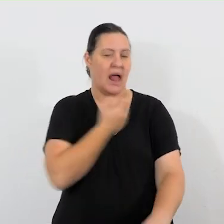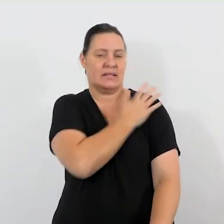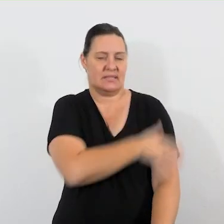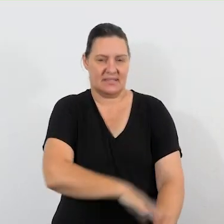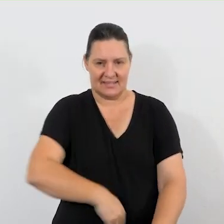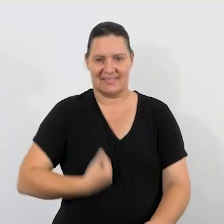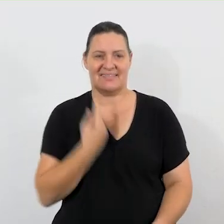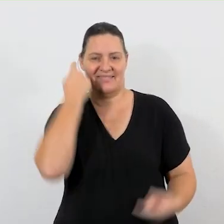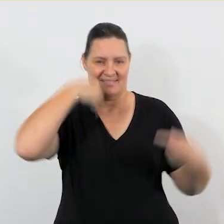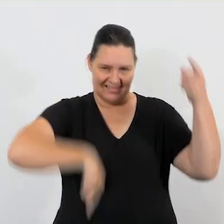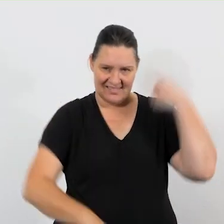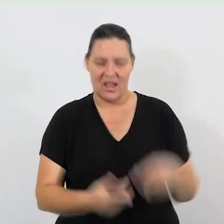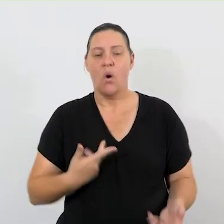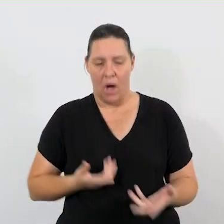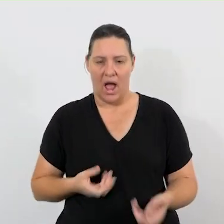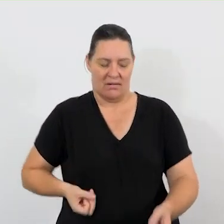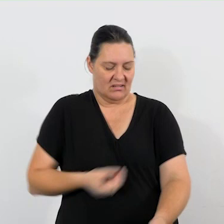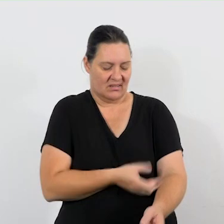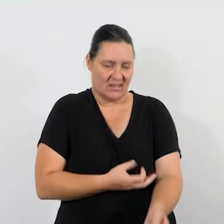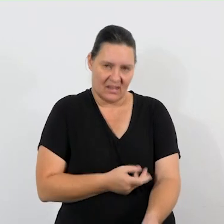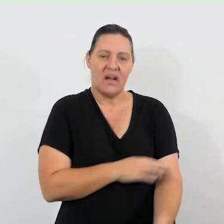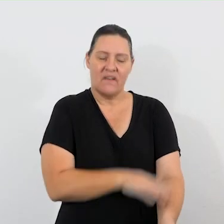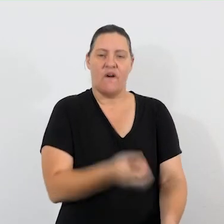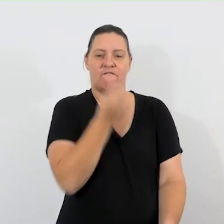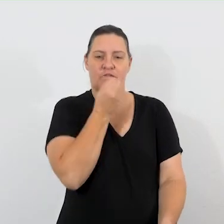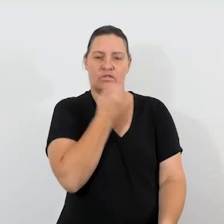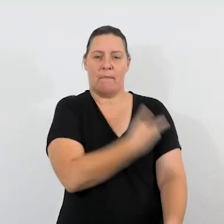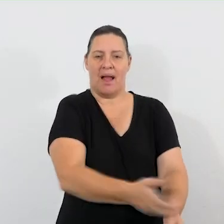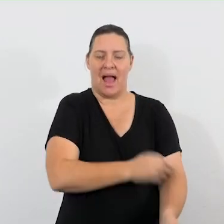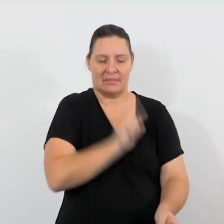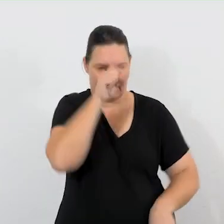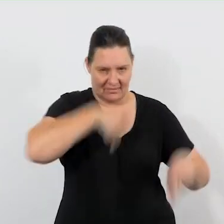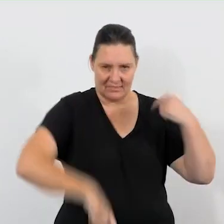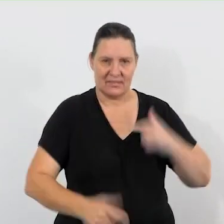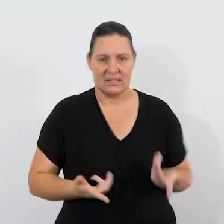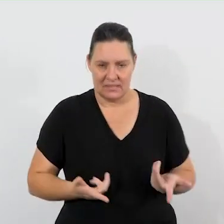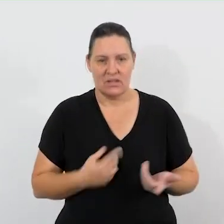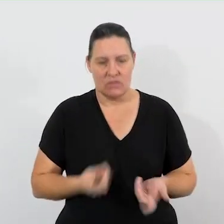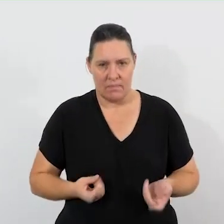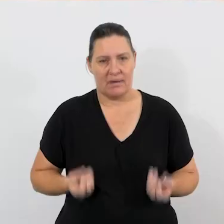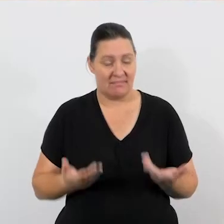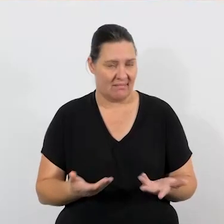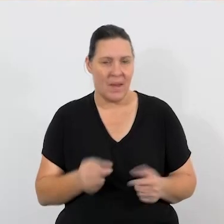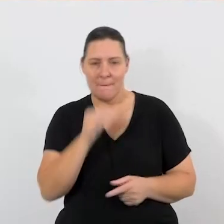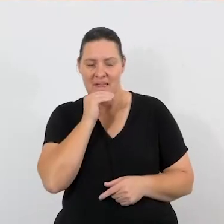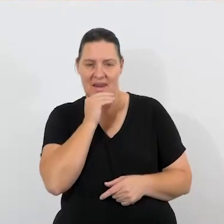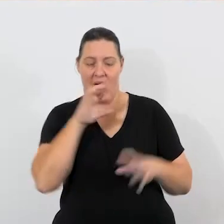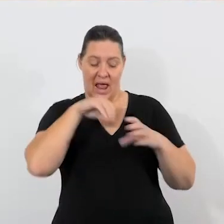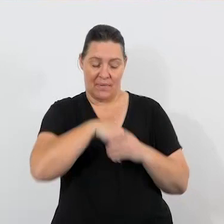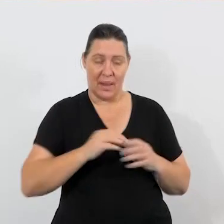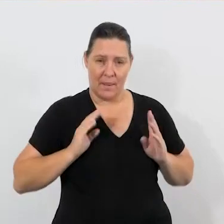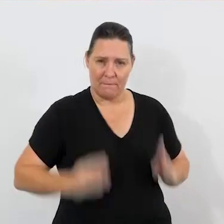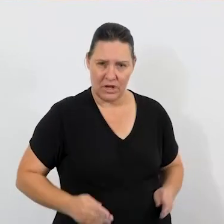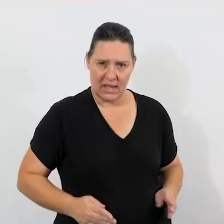system because we spoke about transporting nutrients via the blood to the cells. So that tells us that in